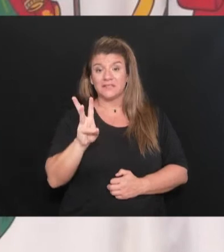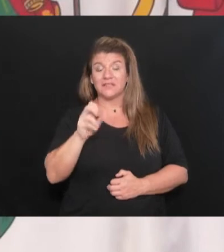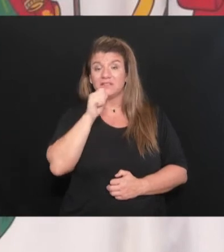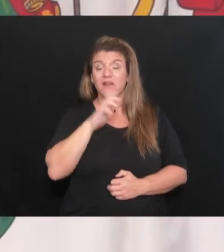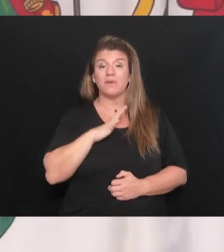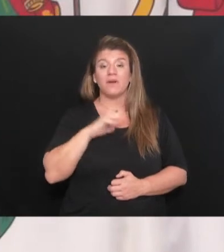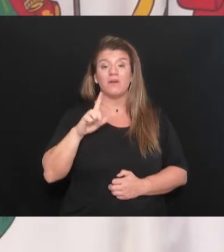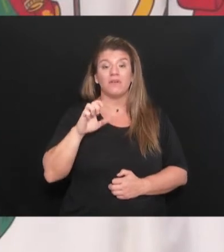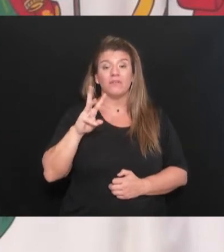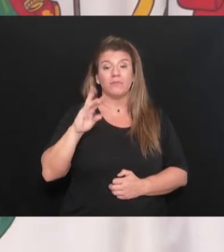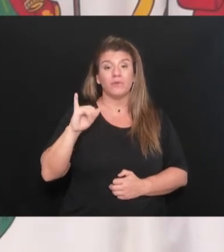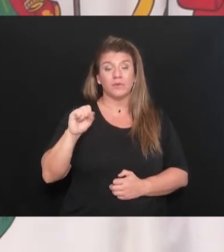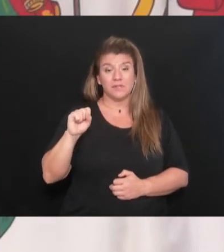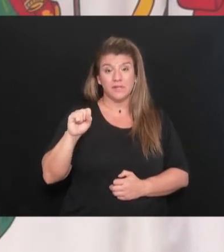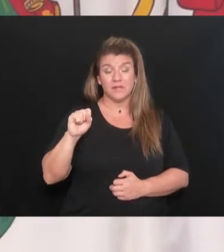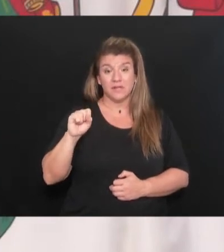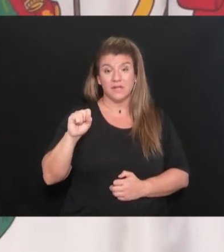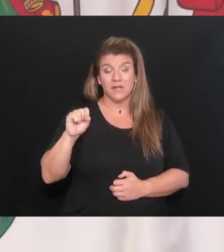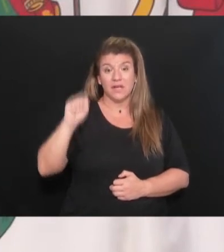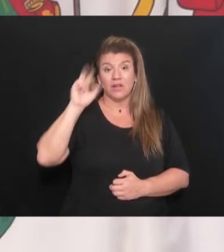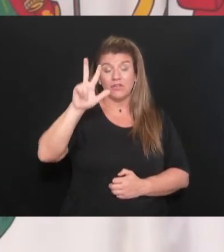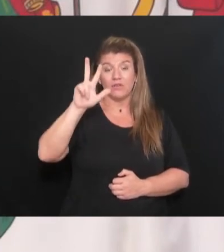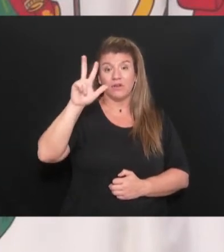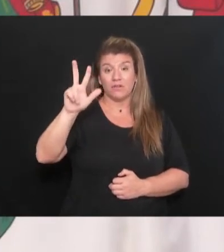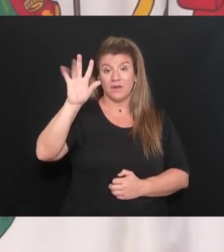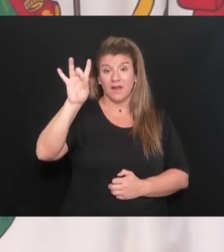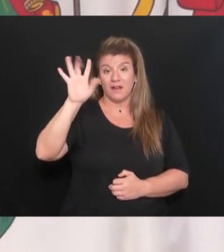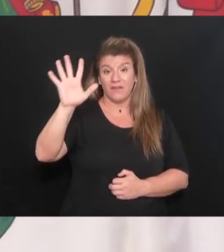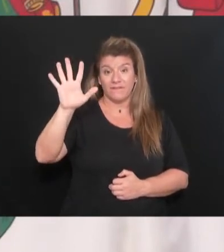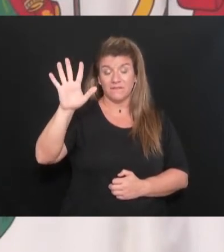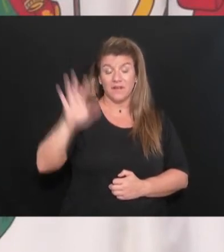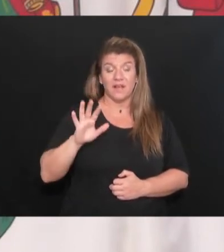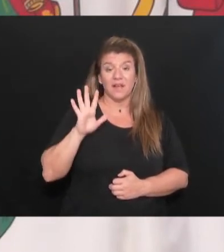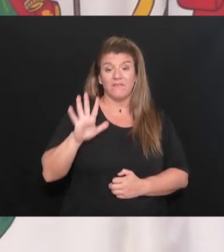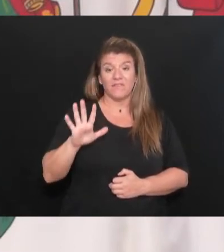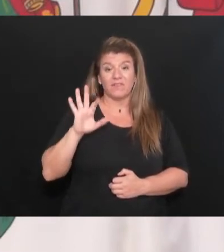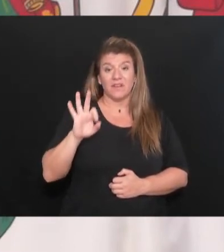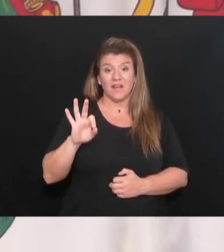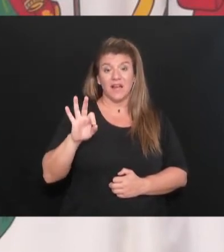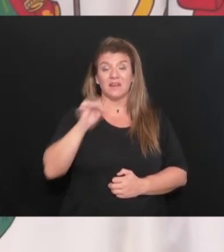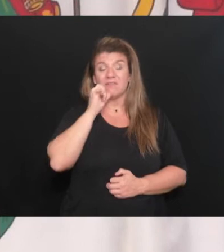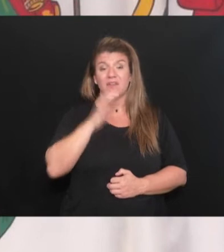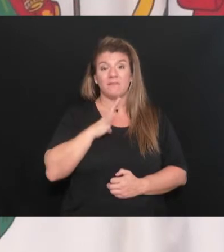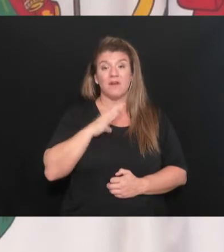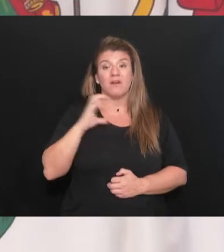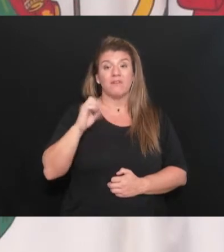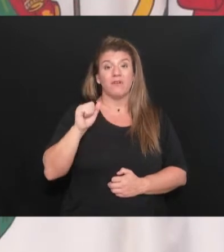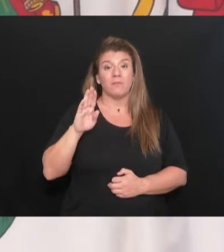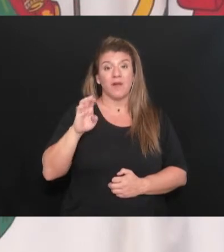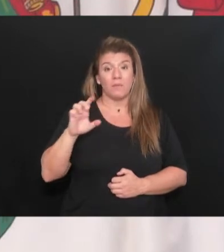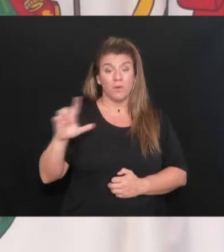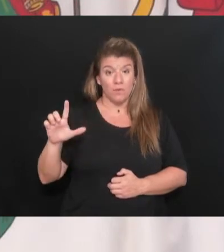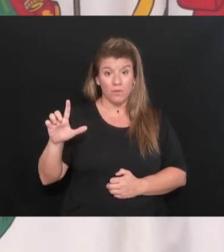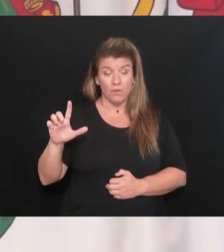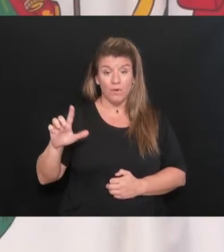female from Lewis County. Our 3,385th death is a 59-year-old female from Cabell County.